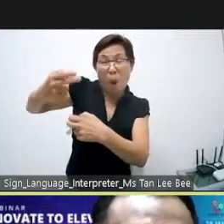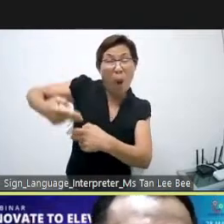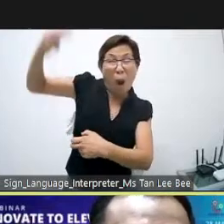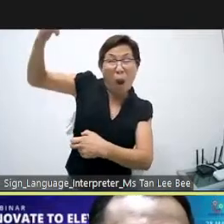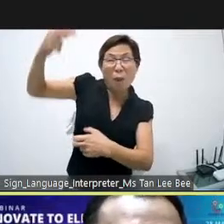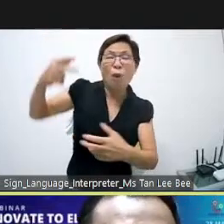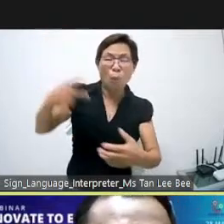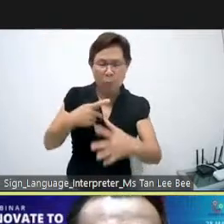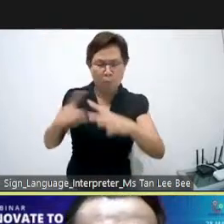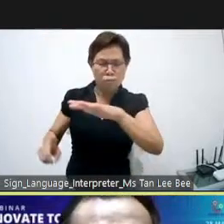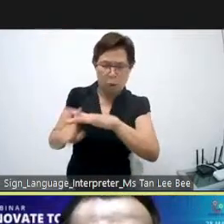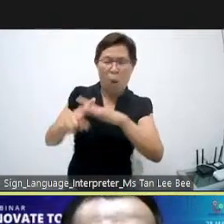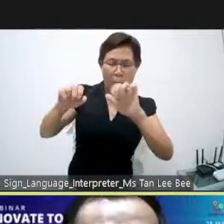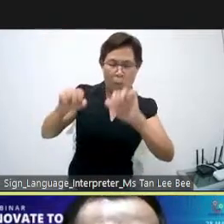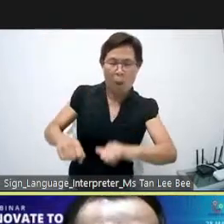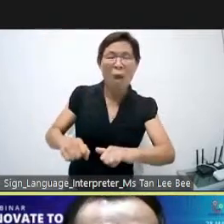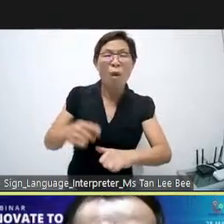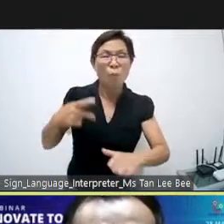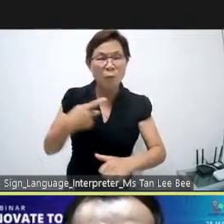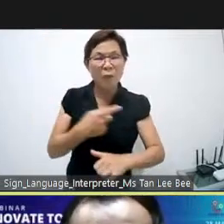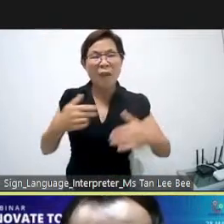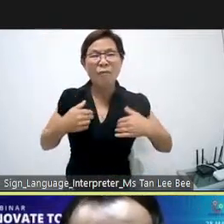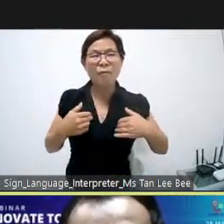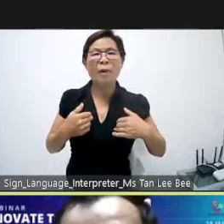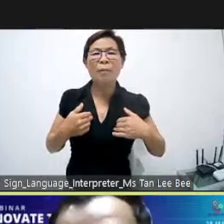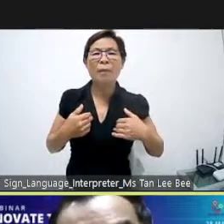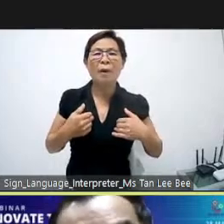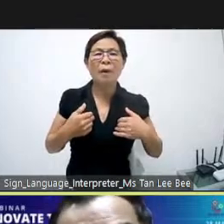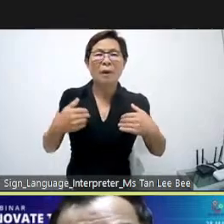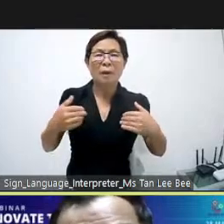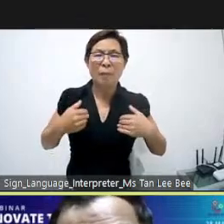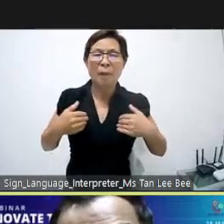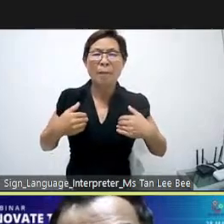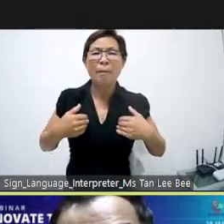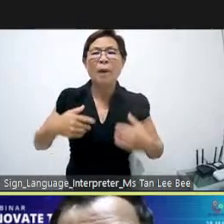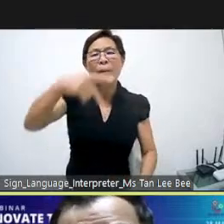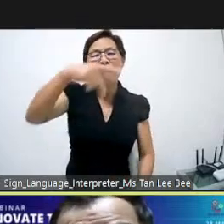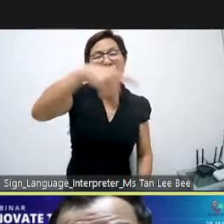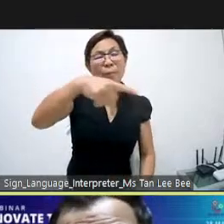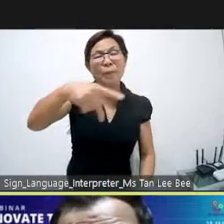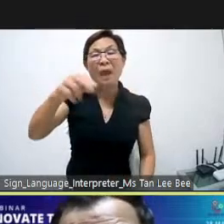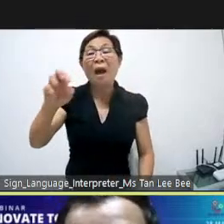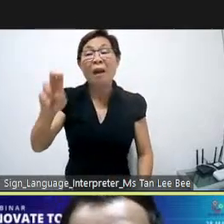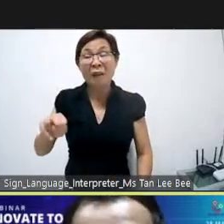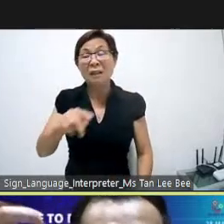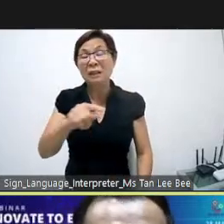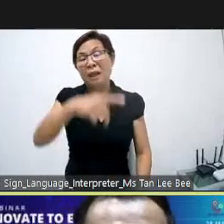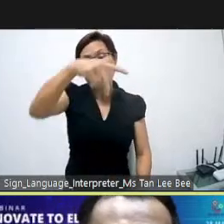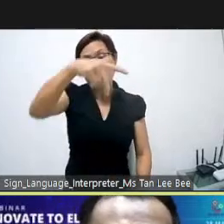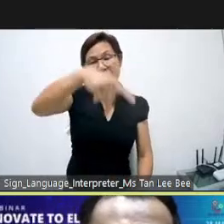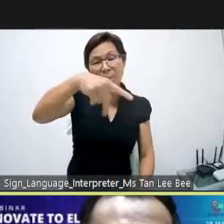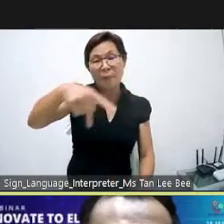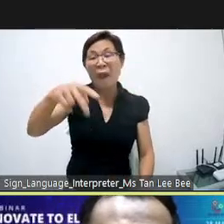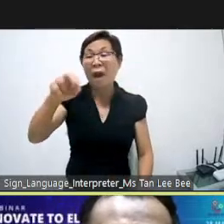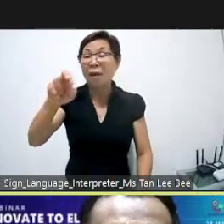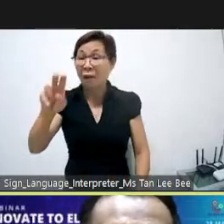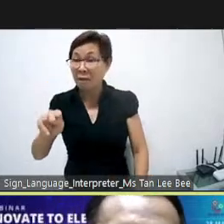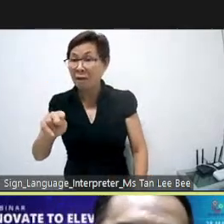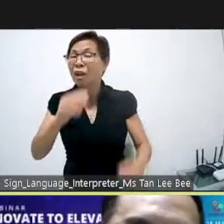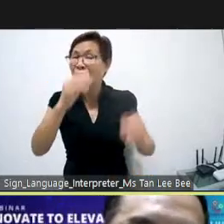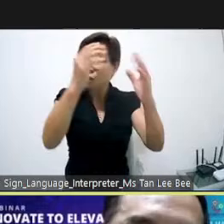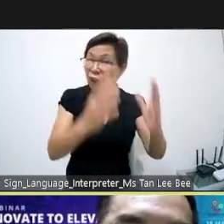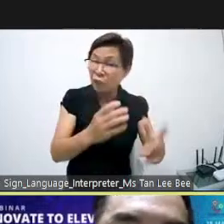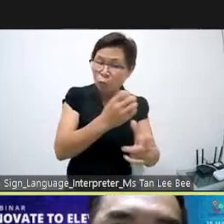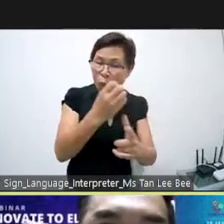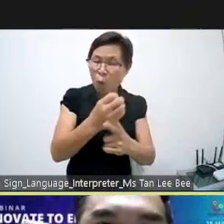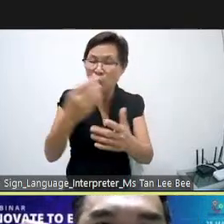with. And then we also have a public-private research network. But of course, this one will be if any teachers, any